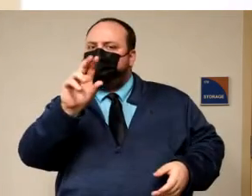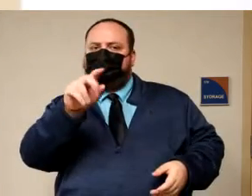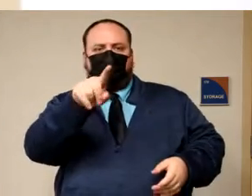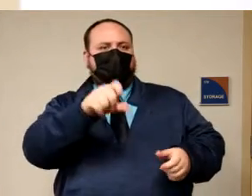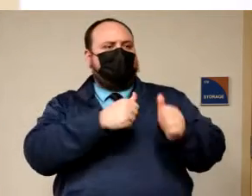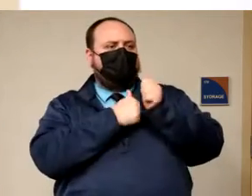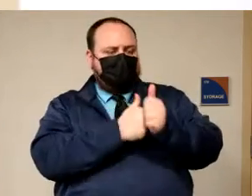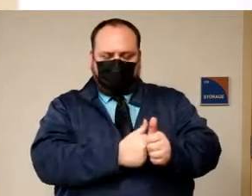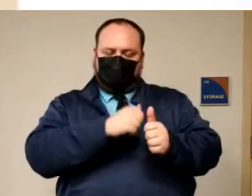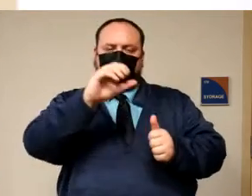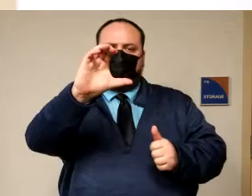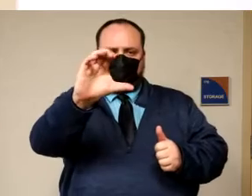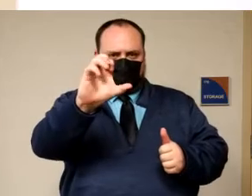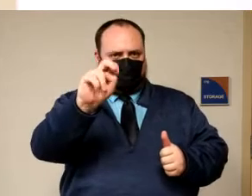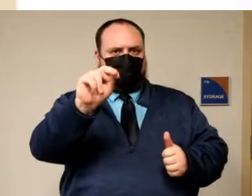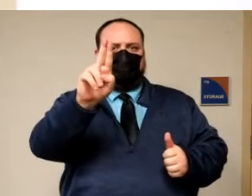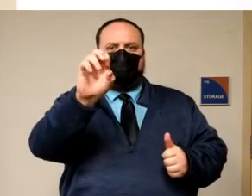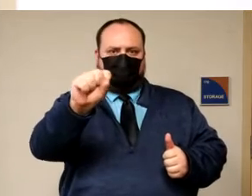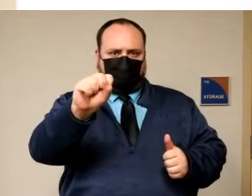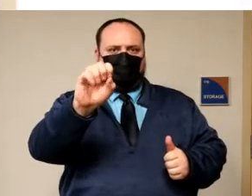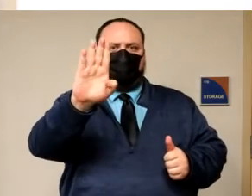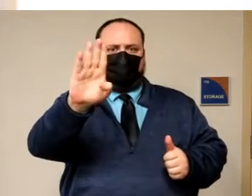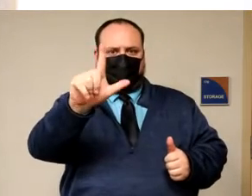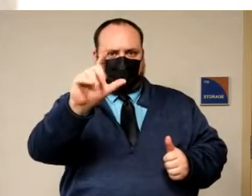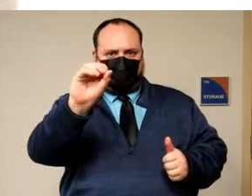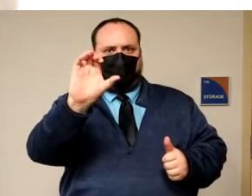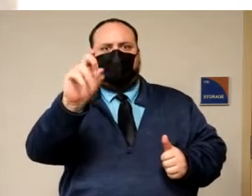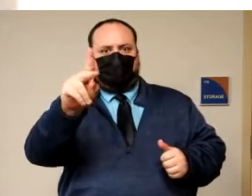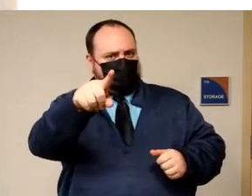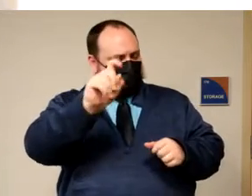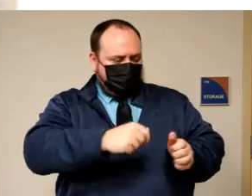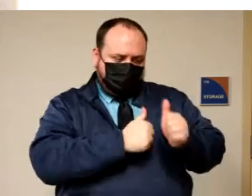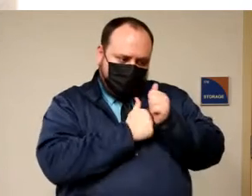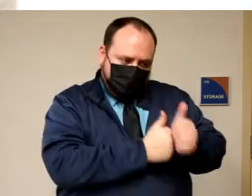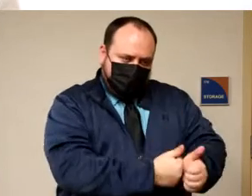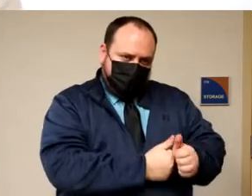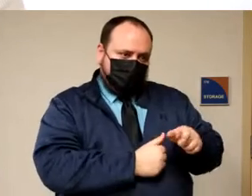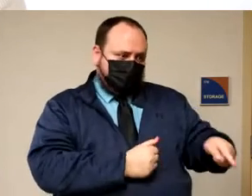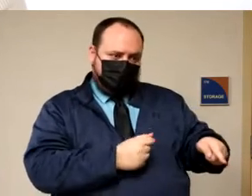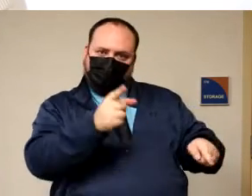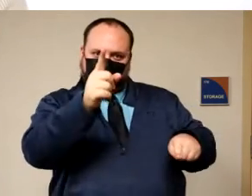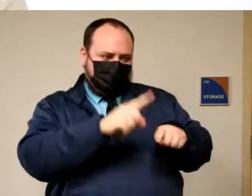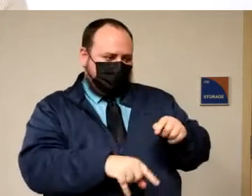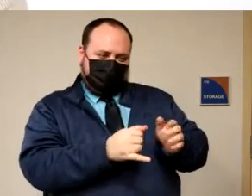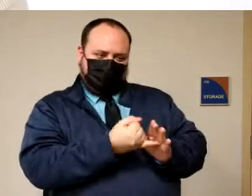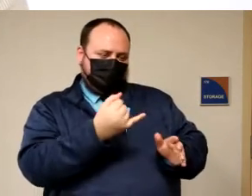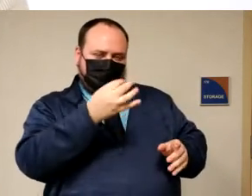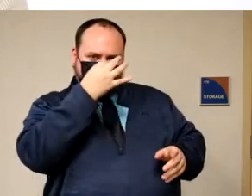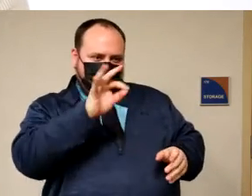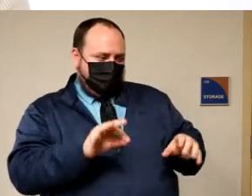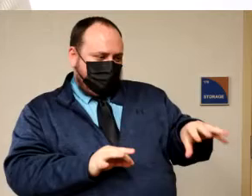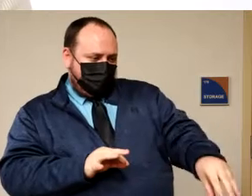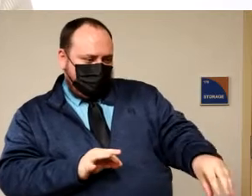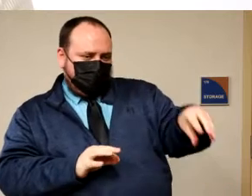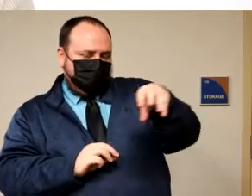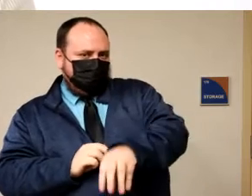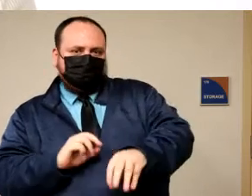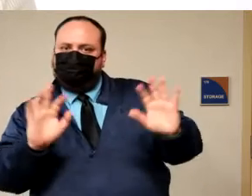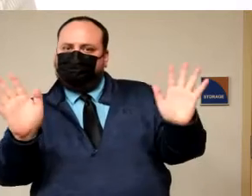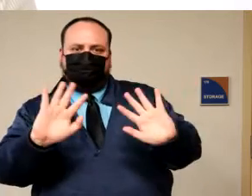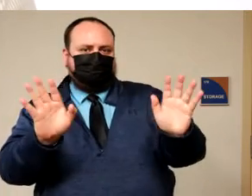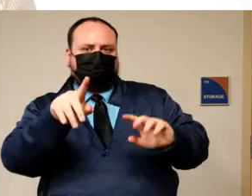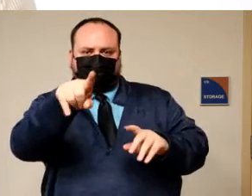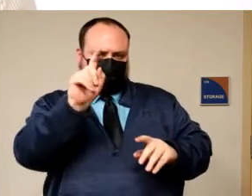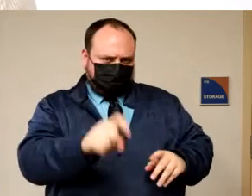tract. Census block. On the back of this guy? Right, so the draw your own